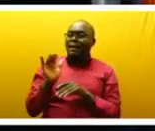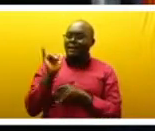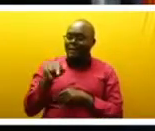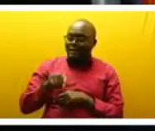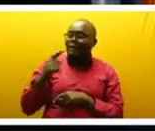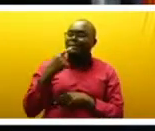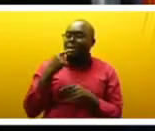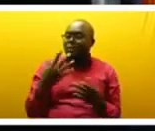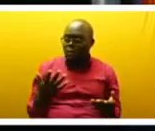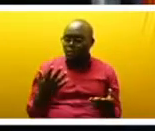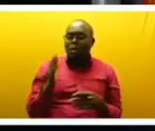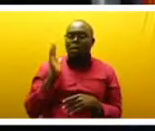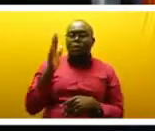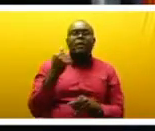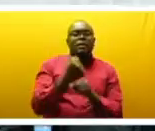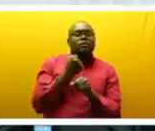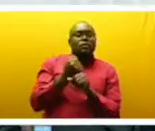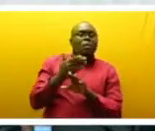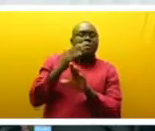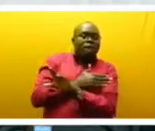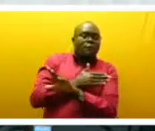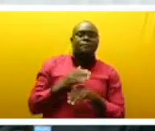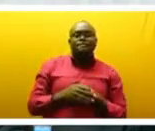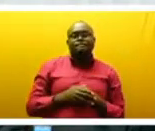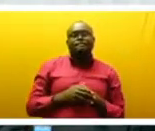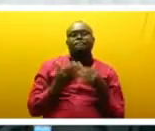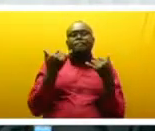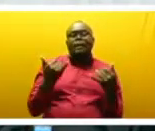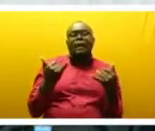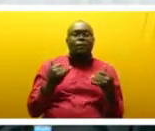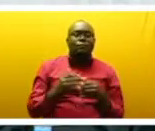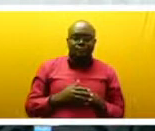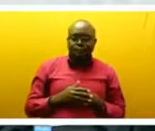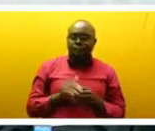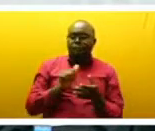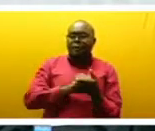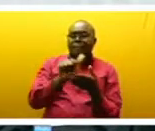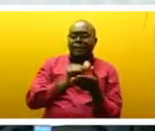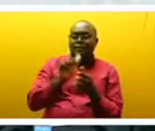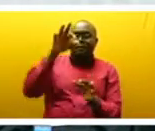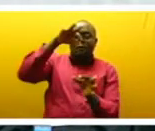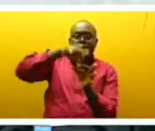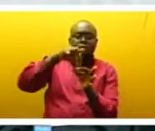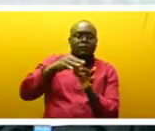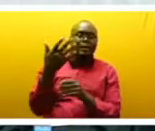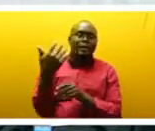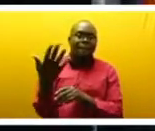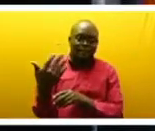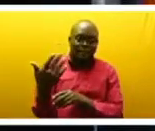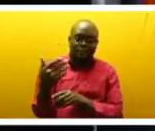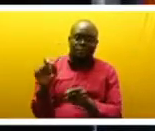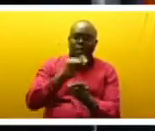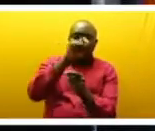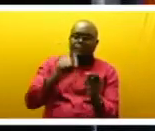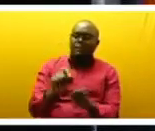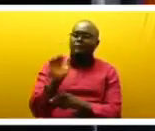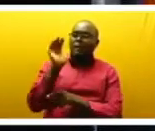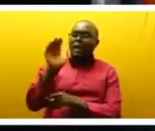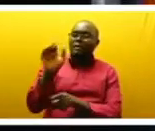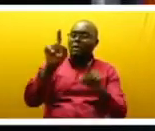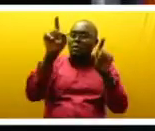said they would do. Now, printing of ballot papers, a specific question was asked of